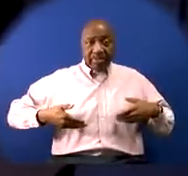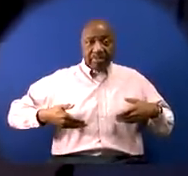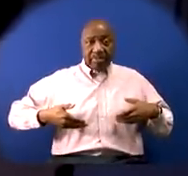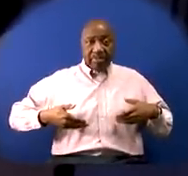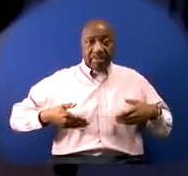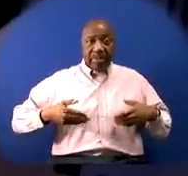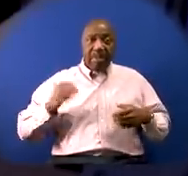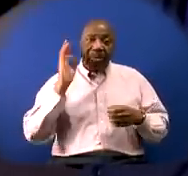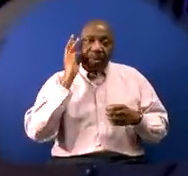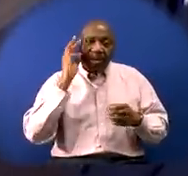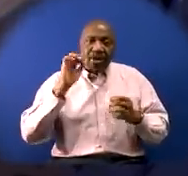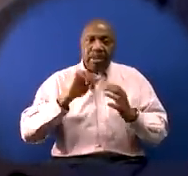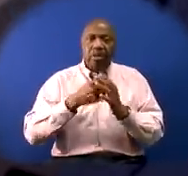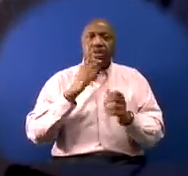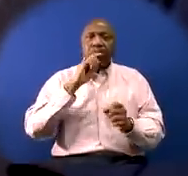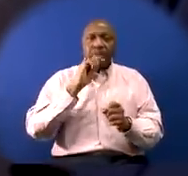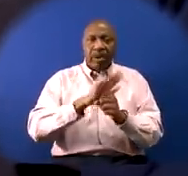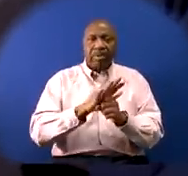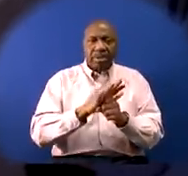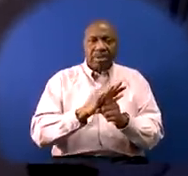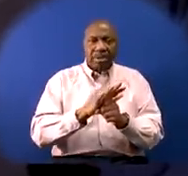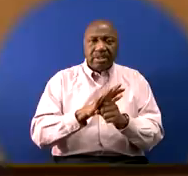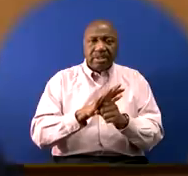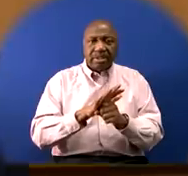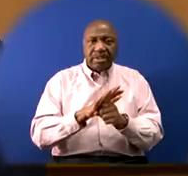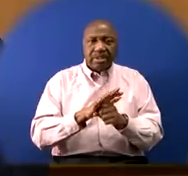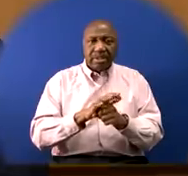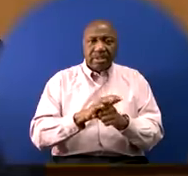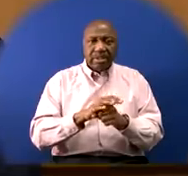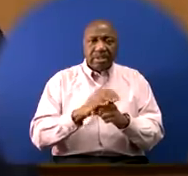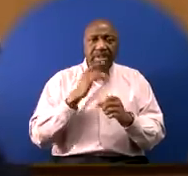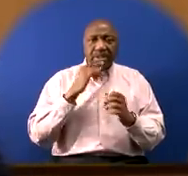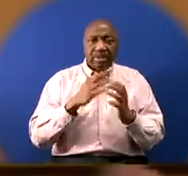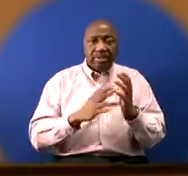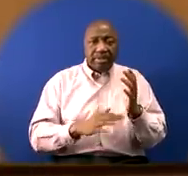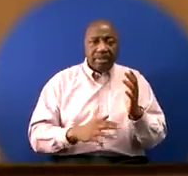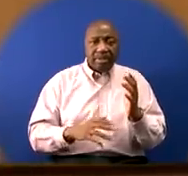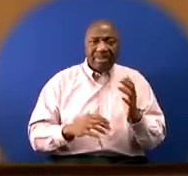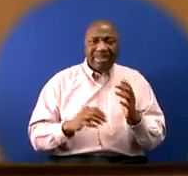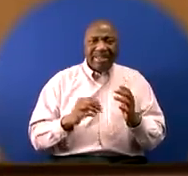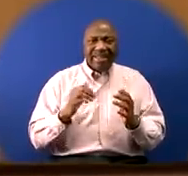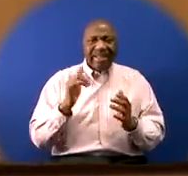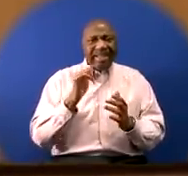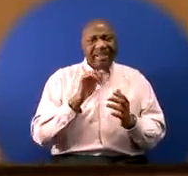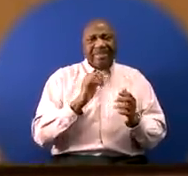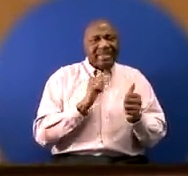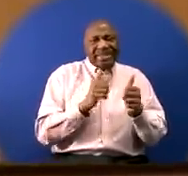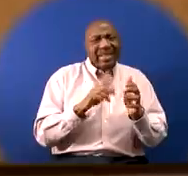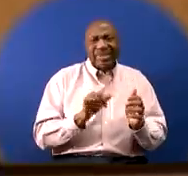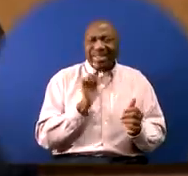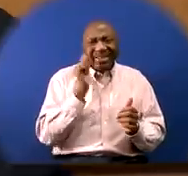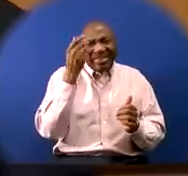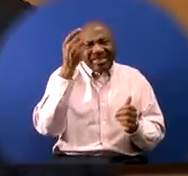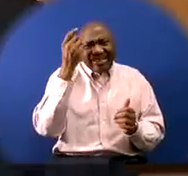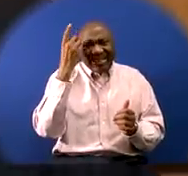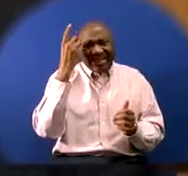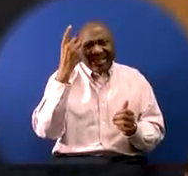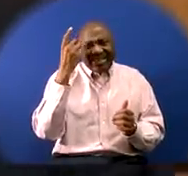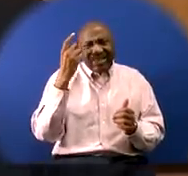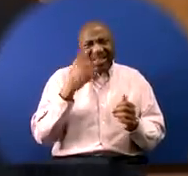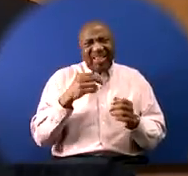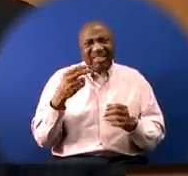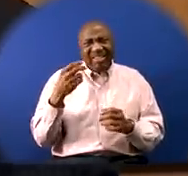The wine would be the new covenant, representing his shed blood. They didn't understand all of that on that Thursday